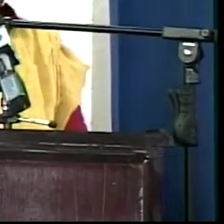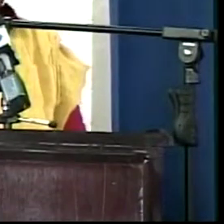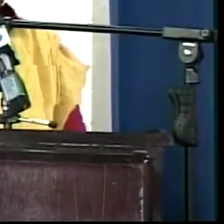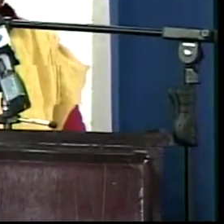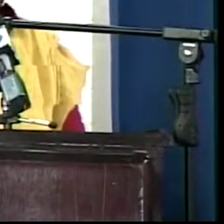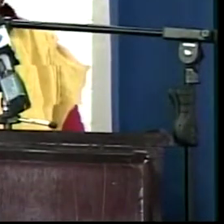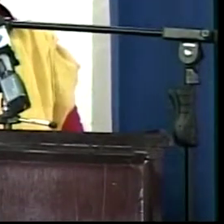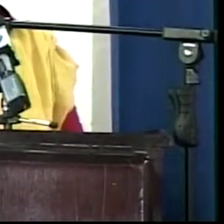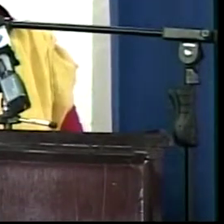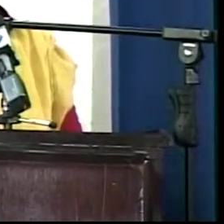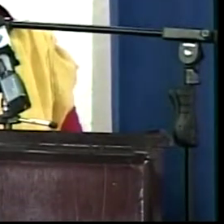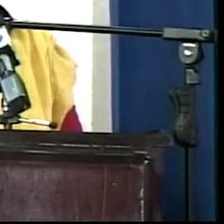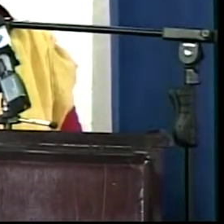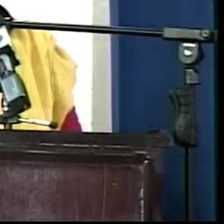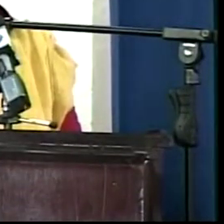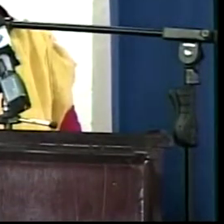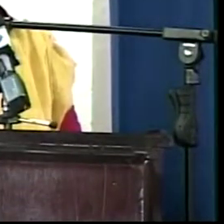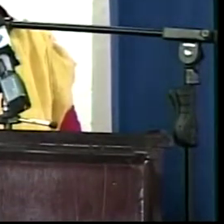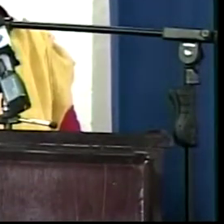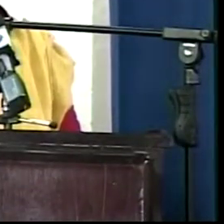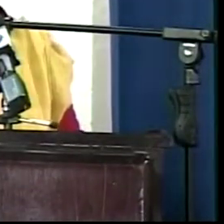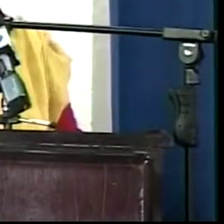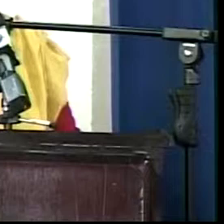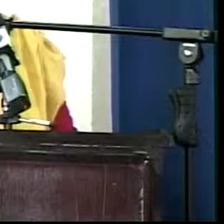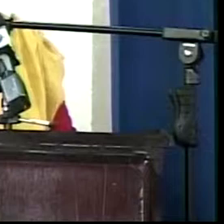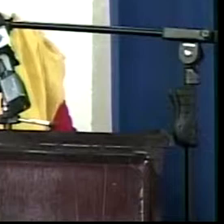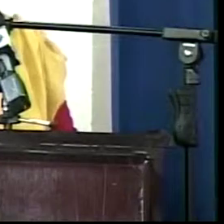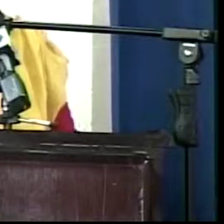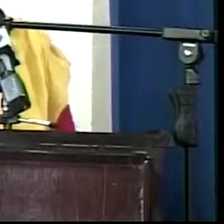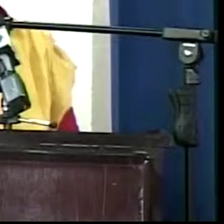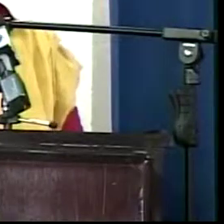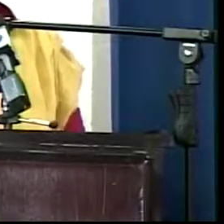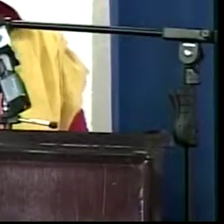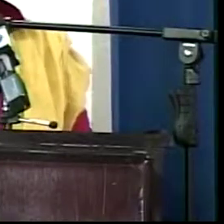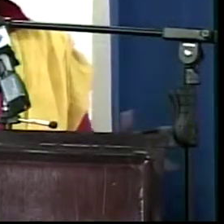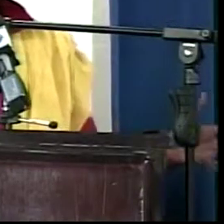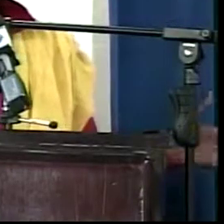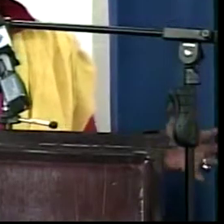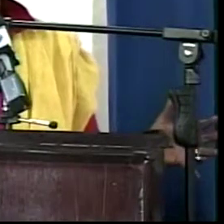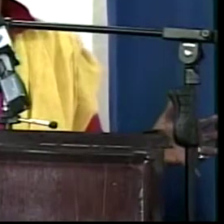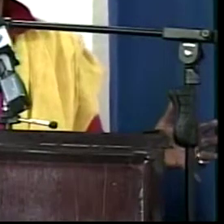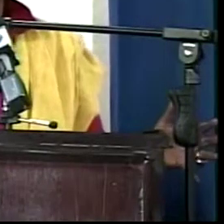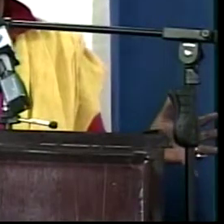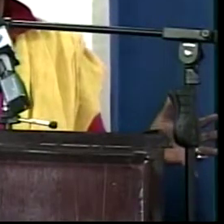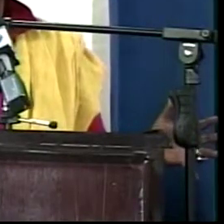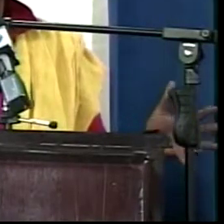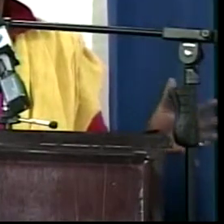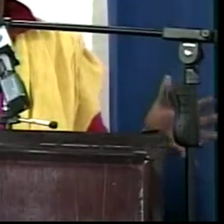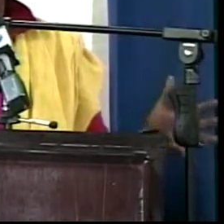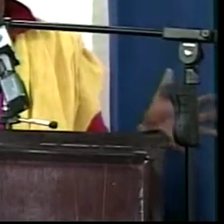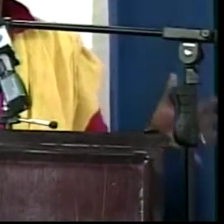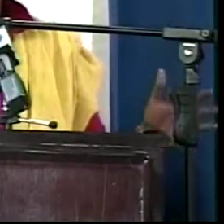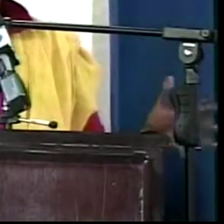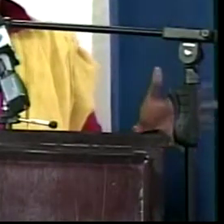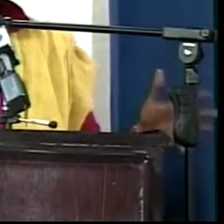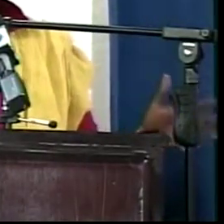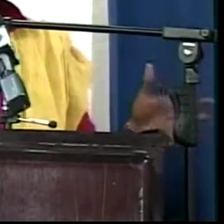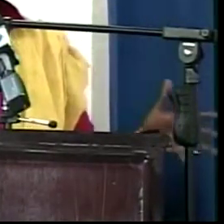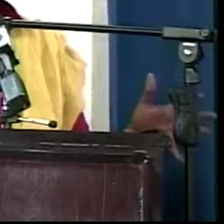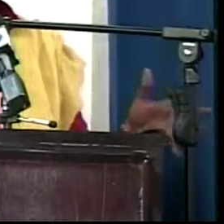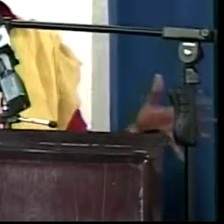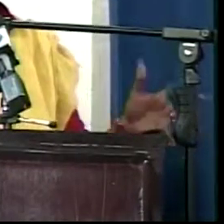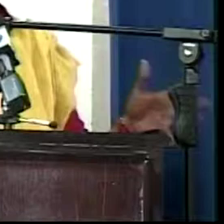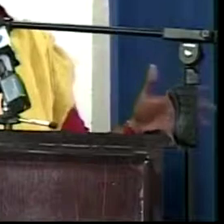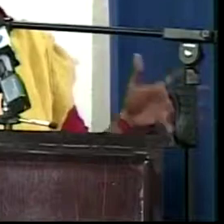Peter, represents but the first tonight. So that what you will see is that combination